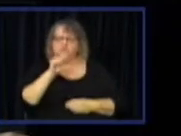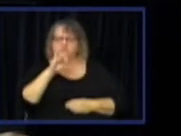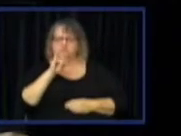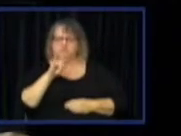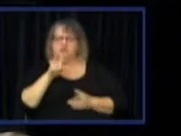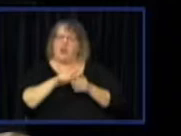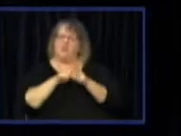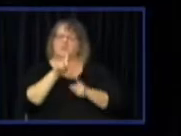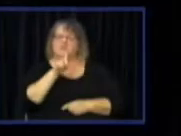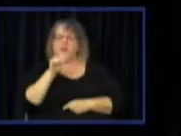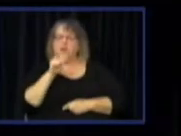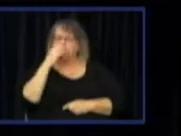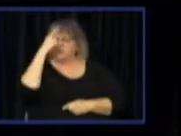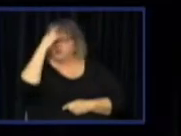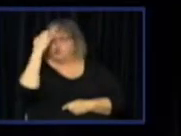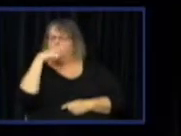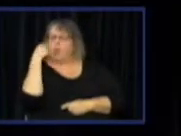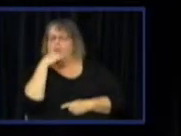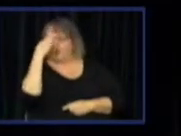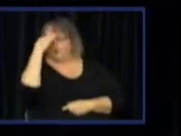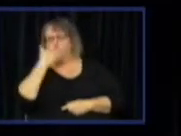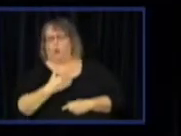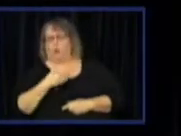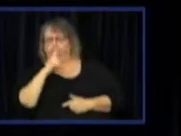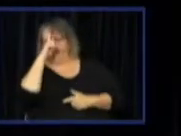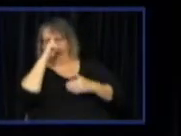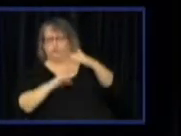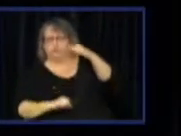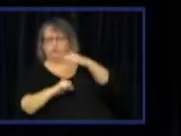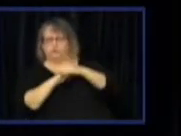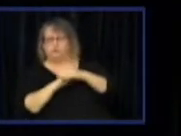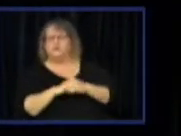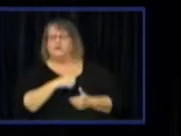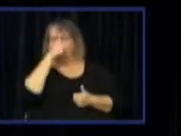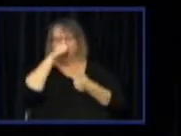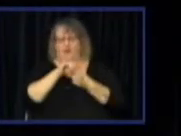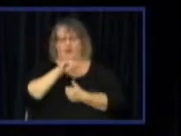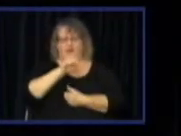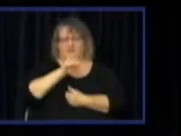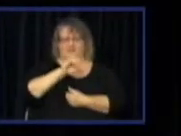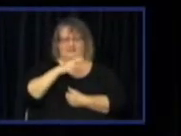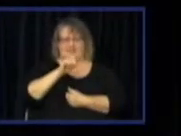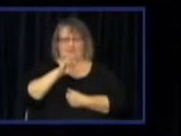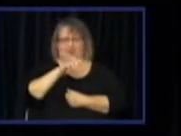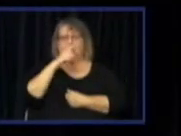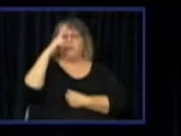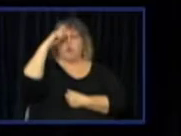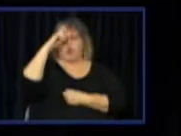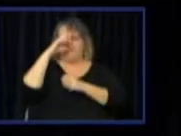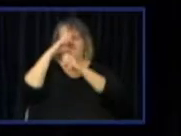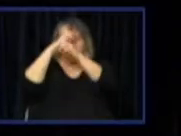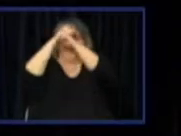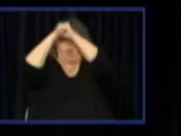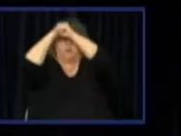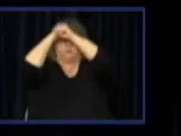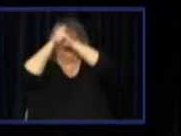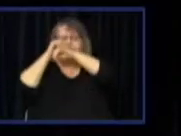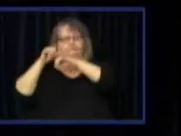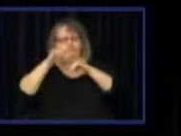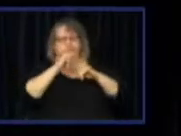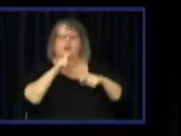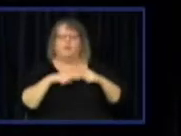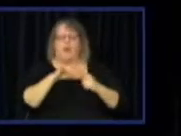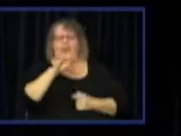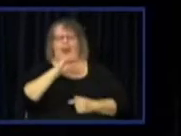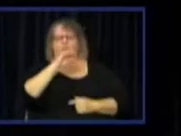okay. So the ischemic stroke, which is the first stroke that I mentioned, blockage of blood flow to the brain, is much more common. It's